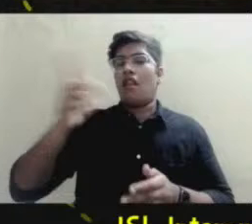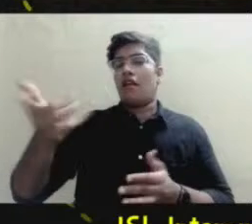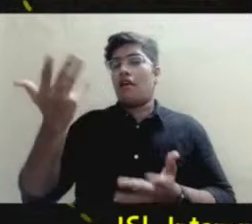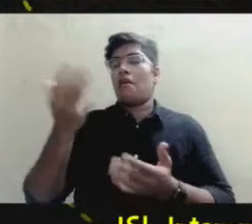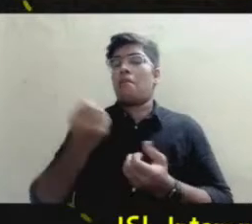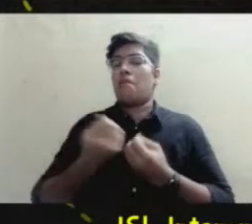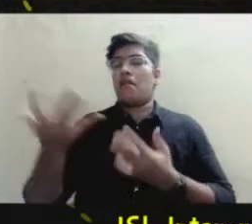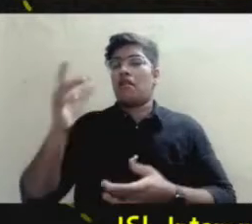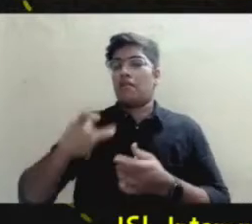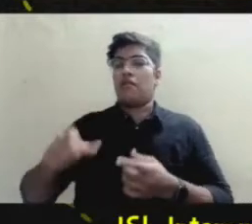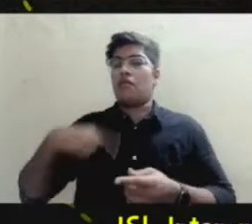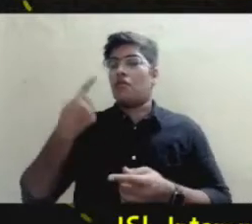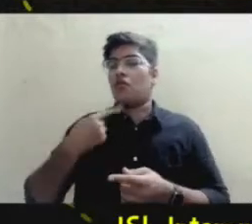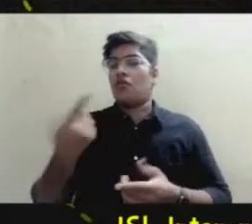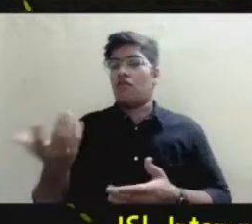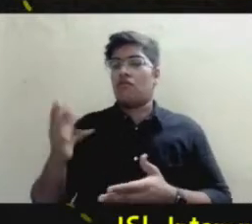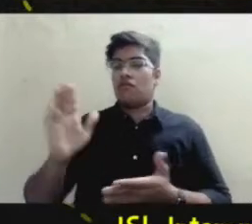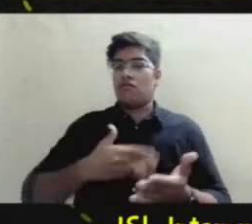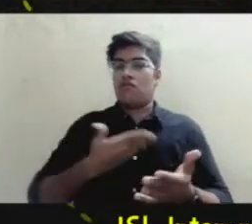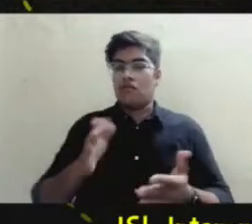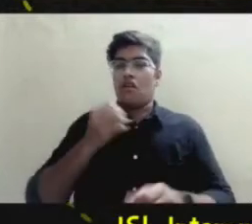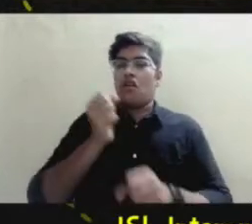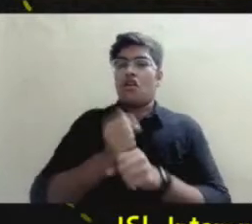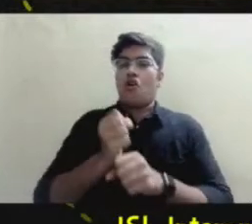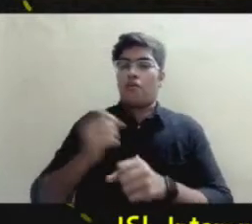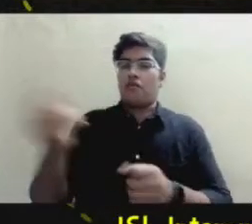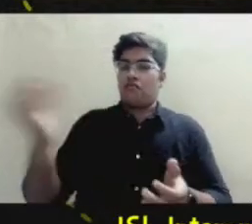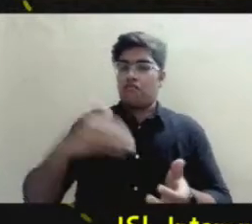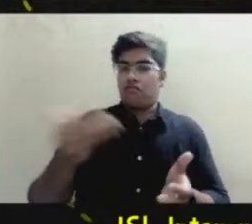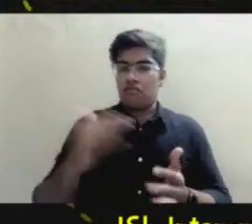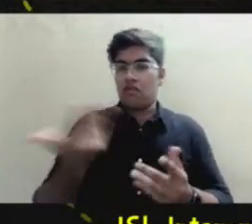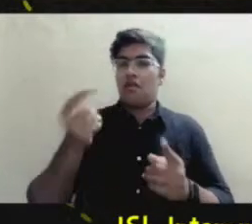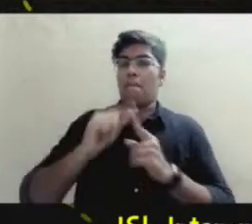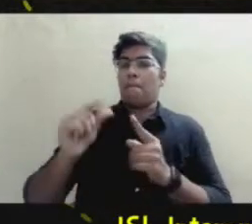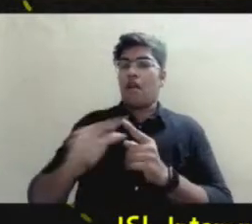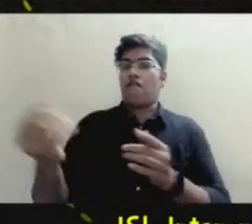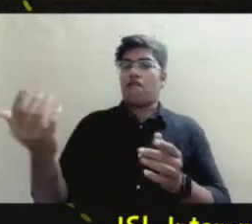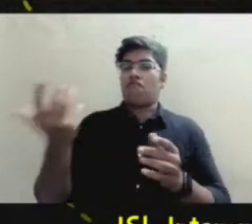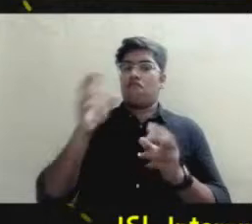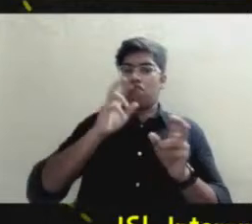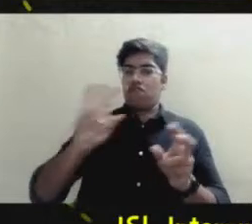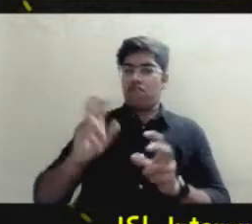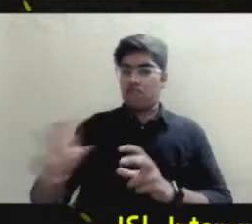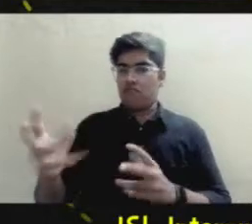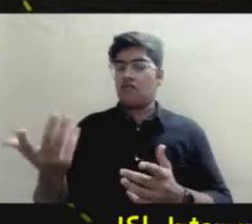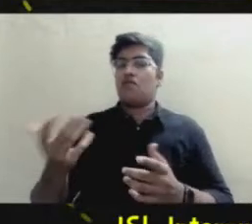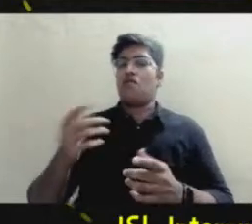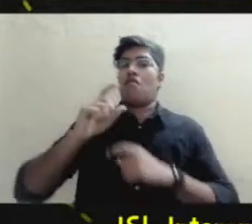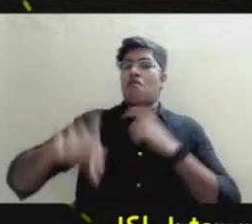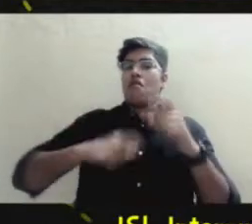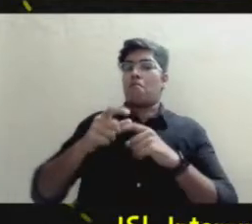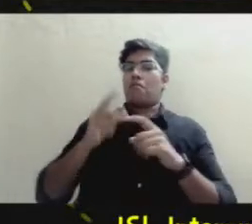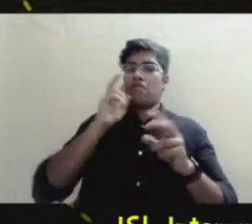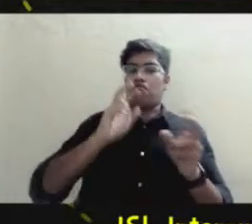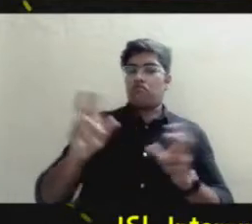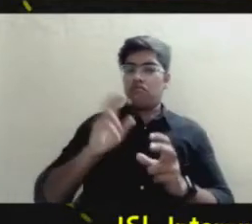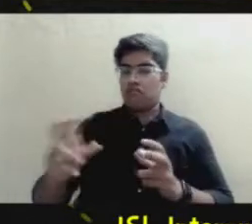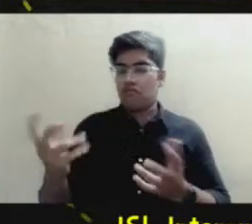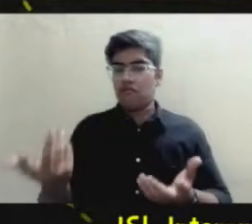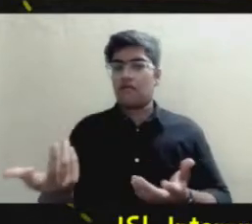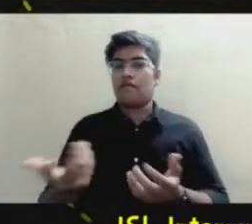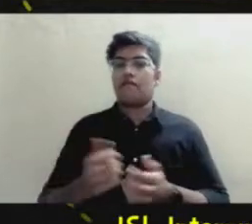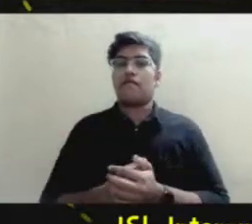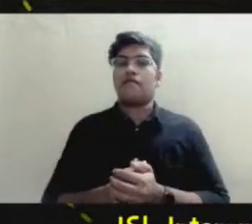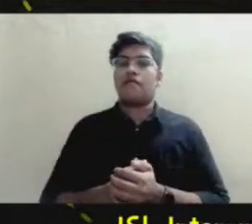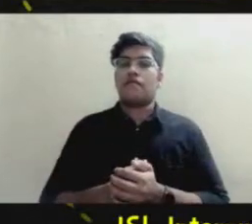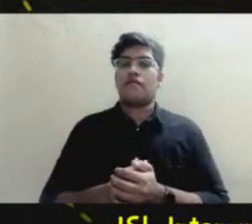Historically, it's state government patronage and private patronage, sometimes corporate patronage, that has